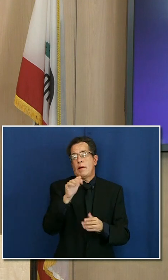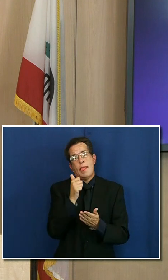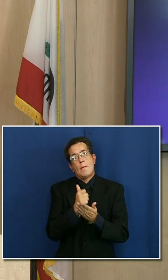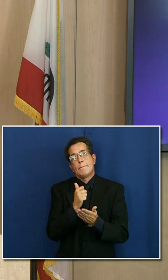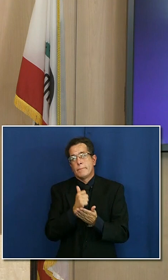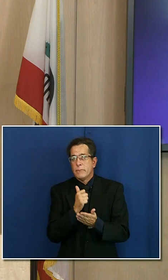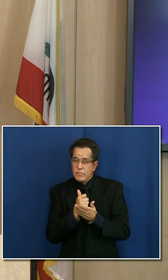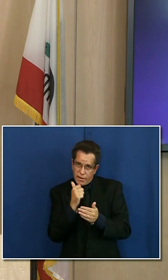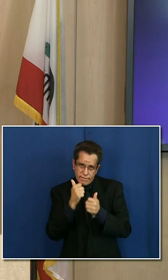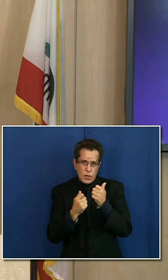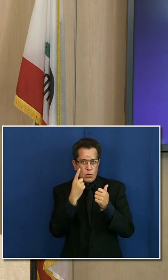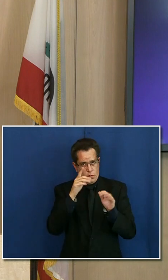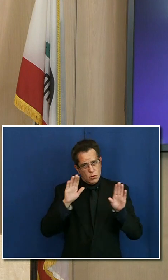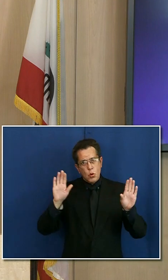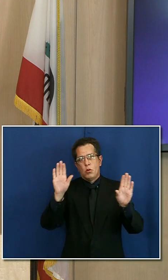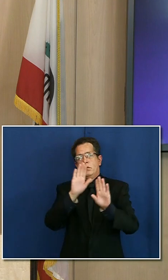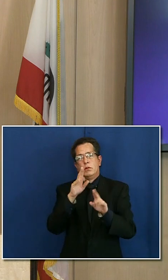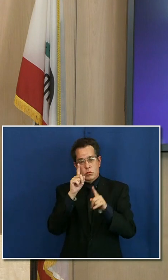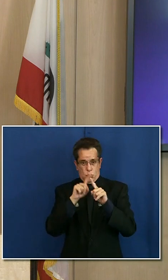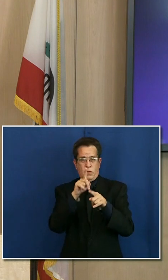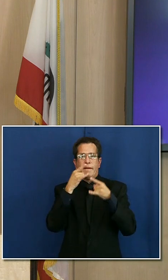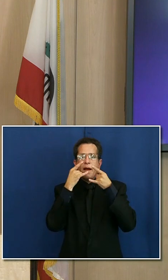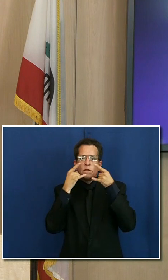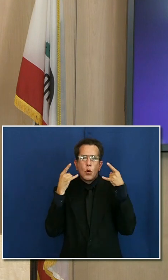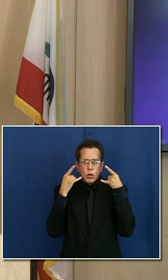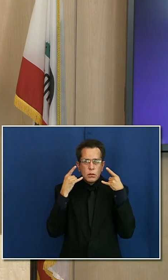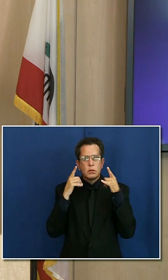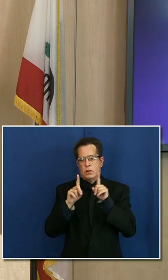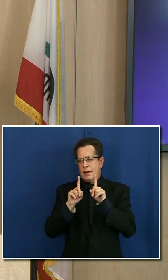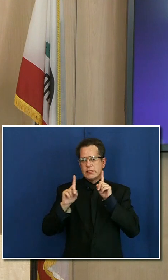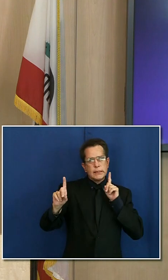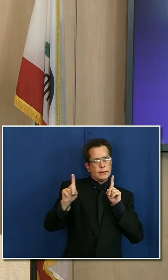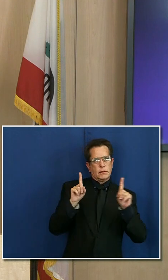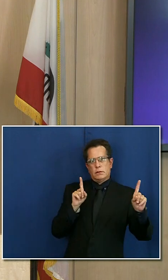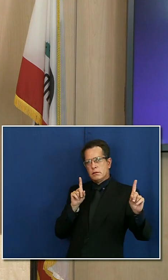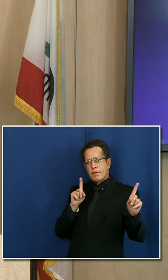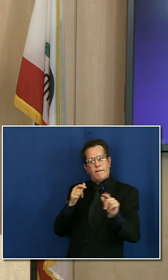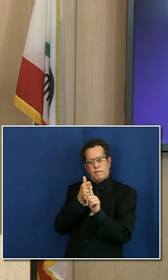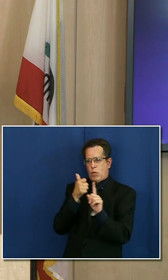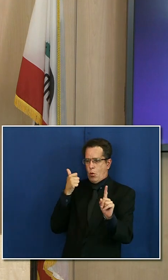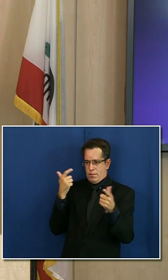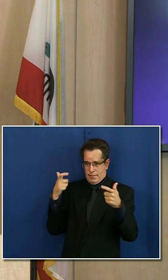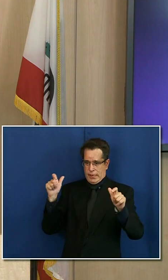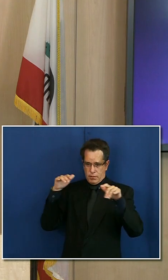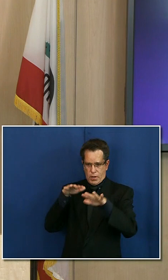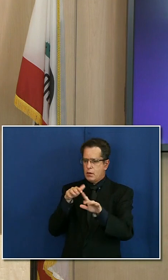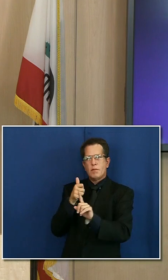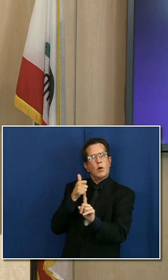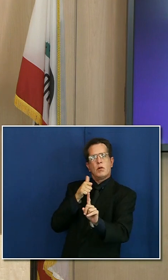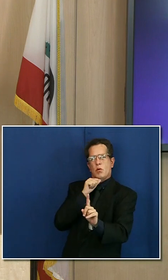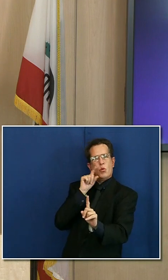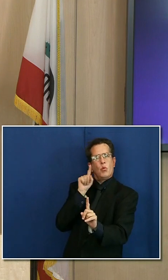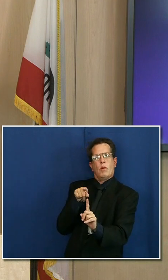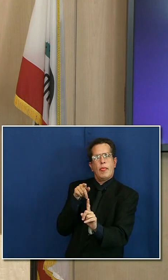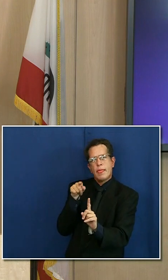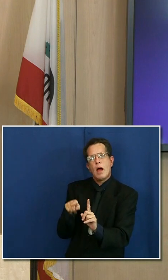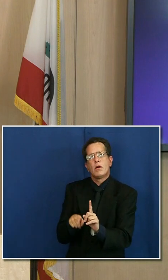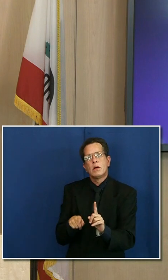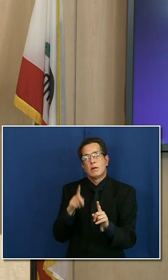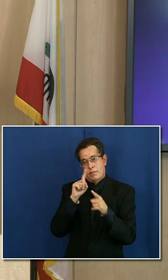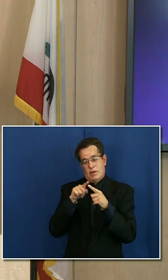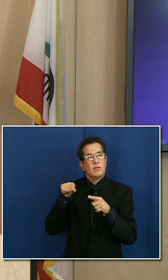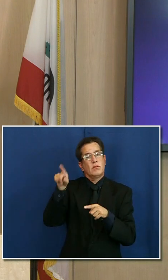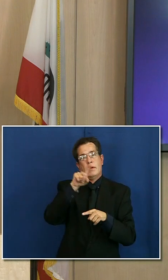every one of us to utilize face covering, physical distancing, hand washing, avoiding large indoor settings. But we need to do